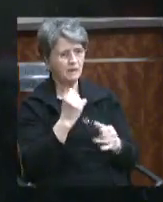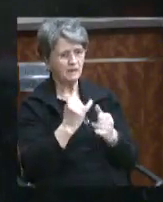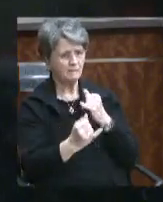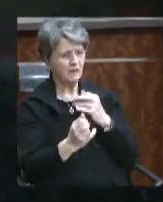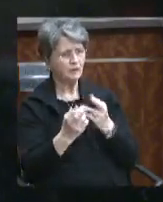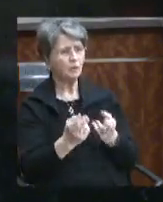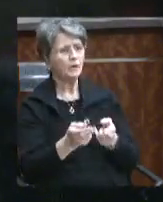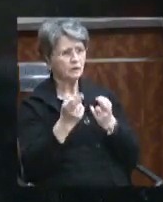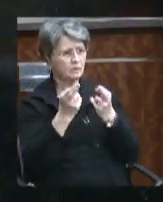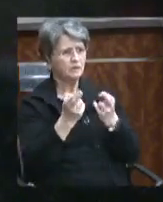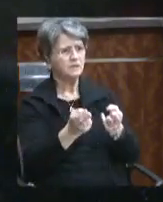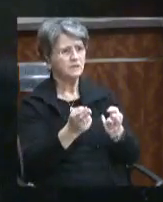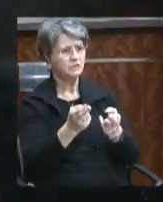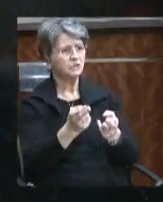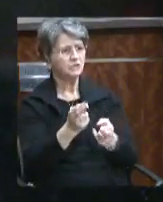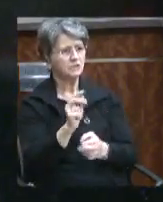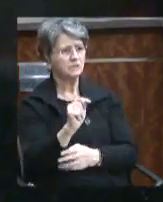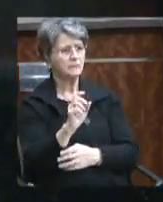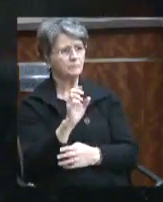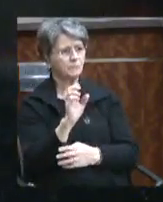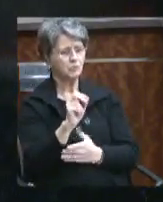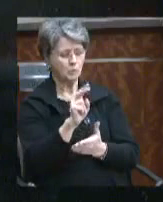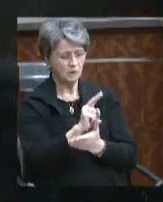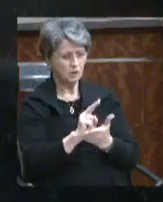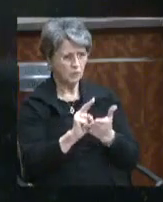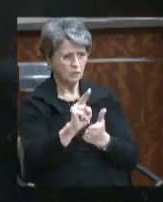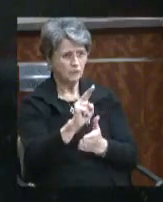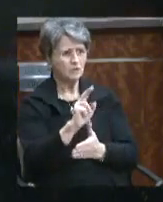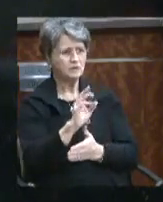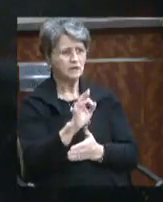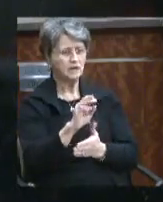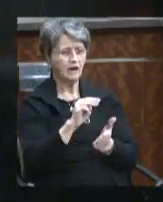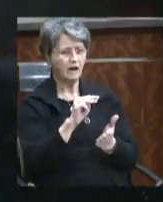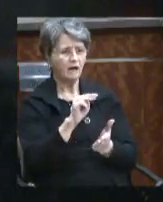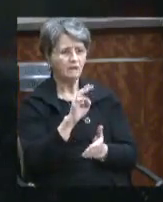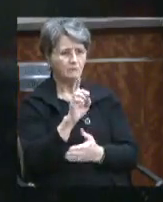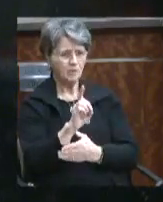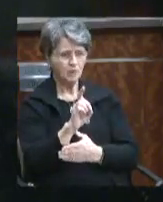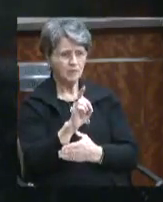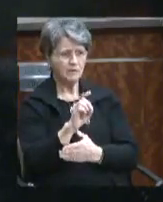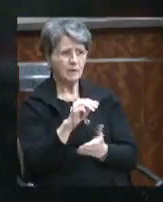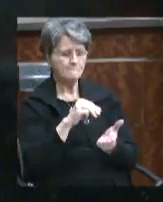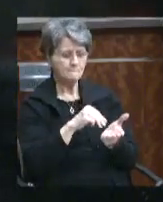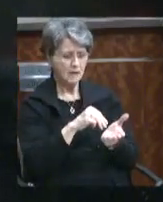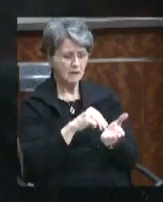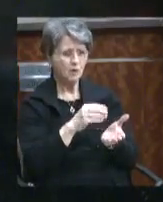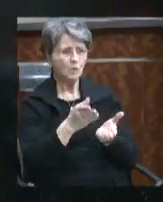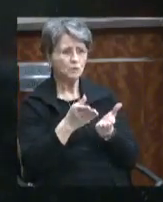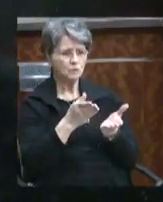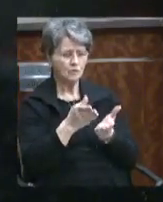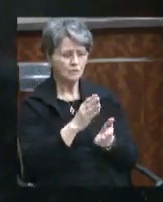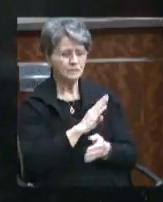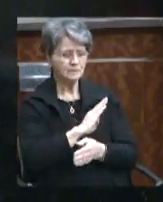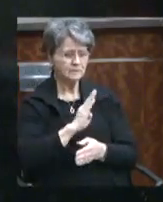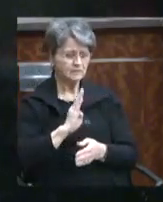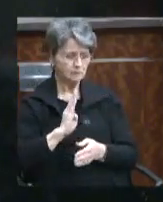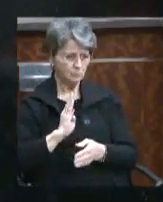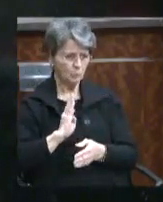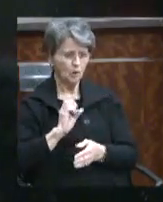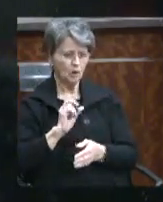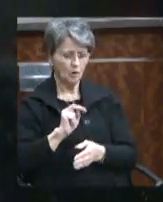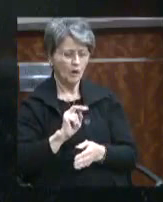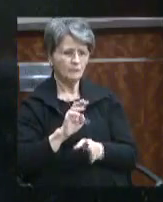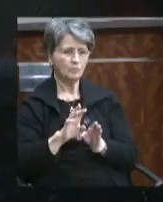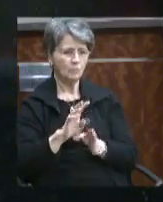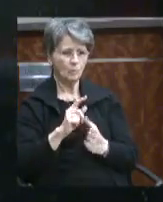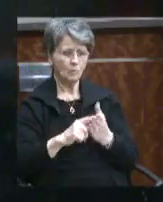the UMS board, University of Maryland Medical Services Board, on our findings and our recommendations as we move